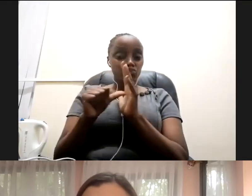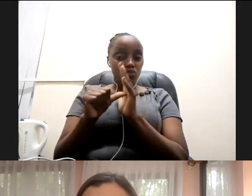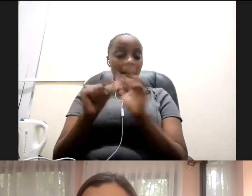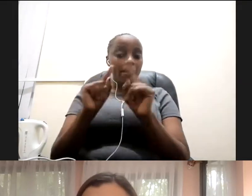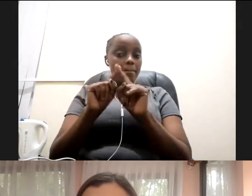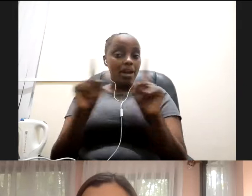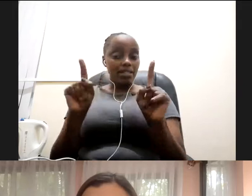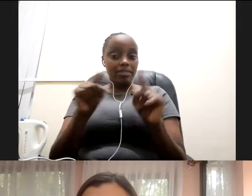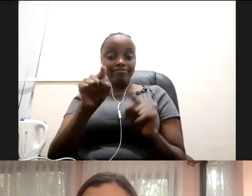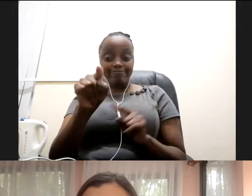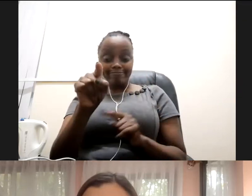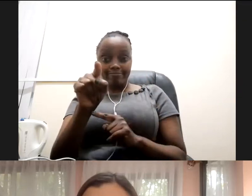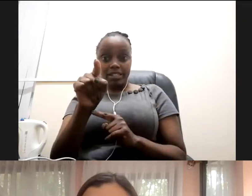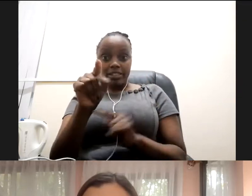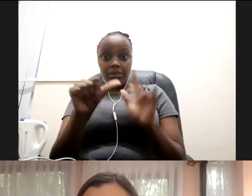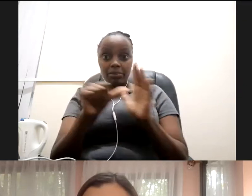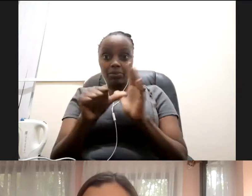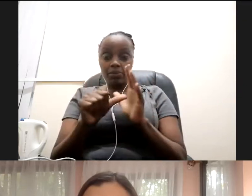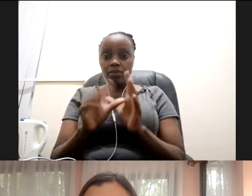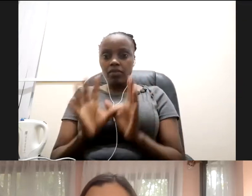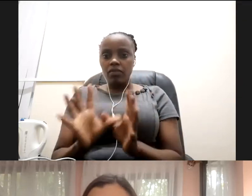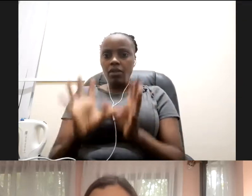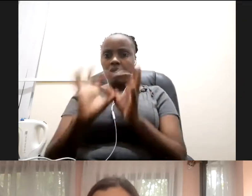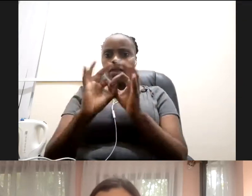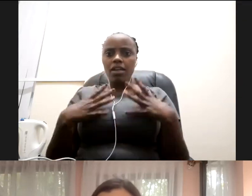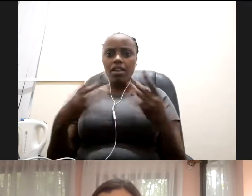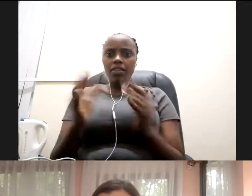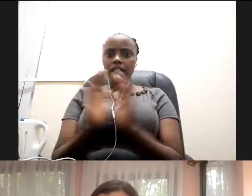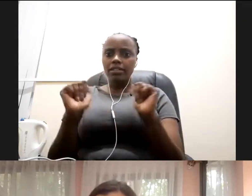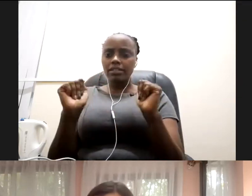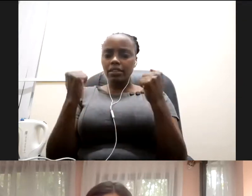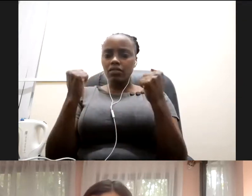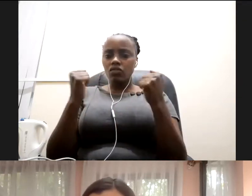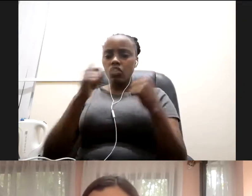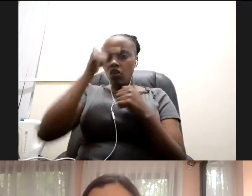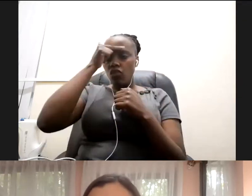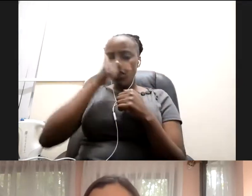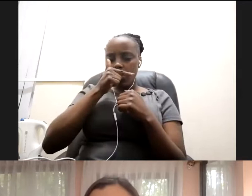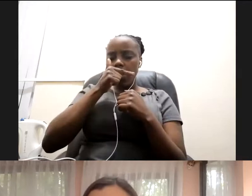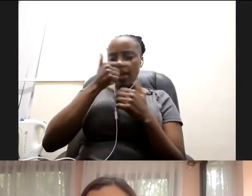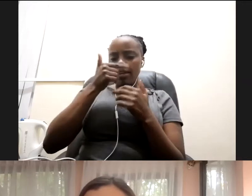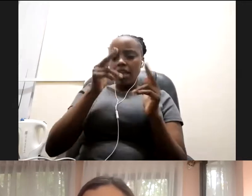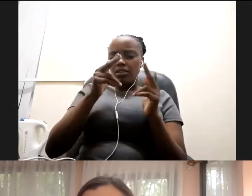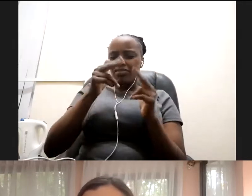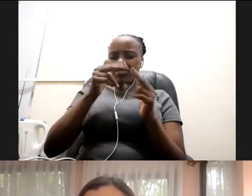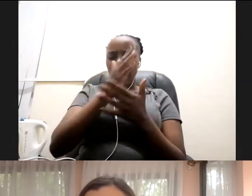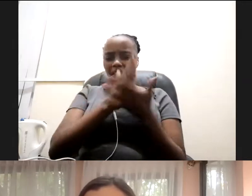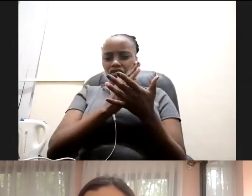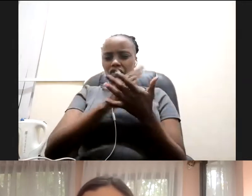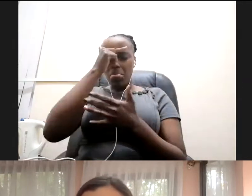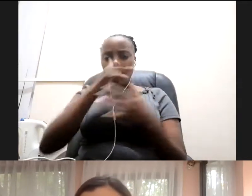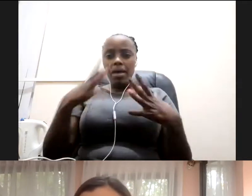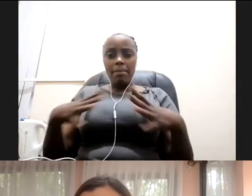your needs relate to health and safety for blind and partially sighted people, getting around to our needs